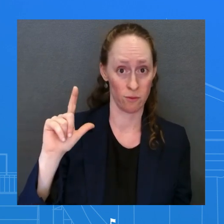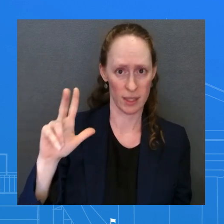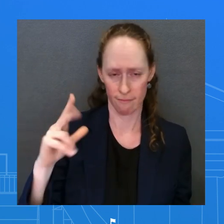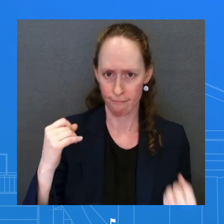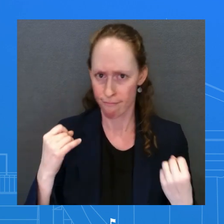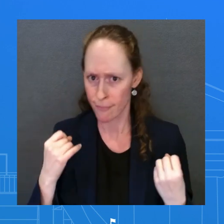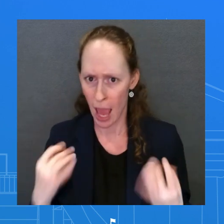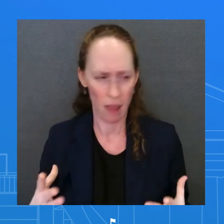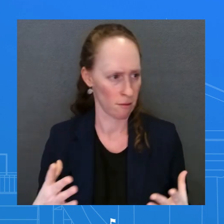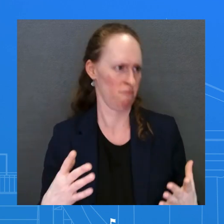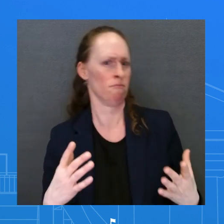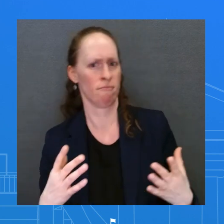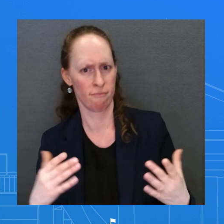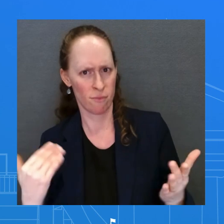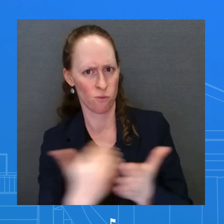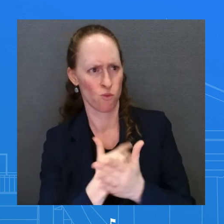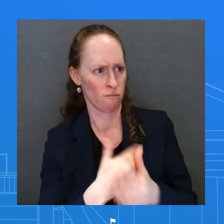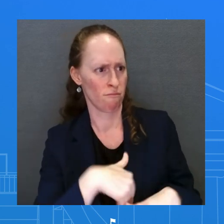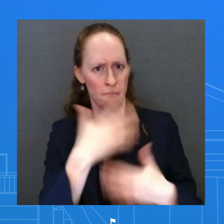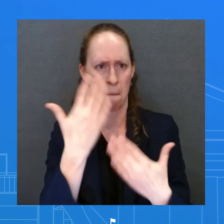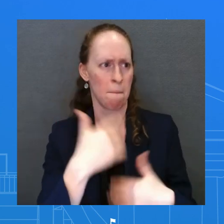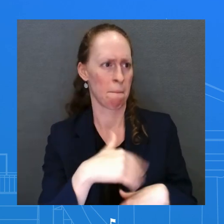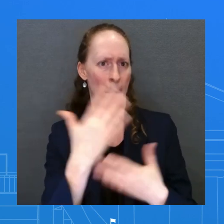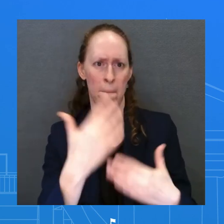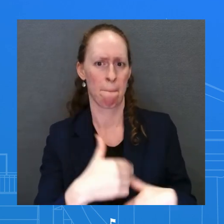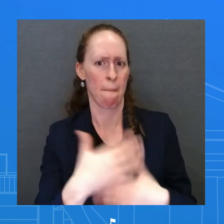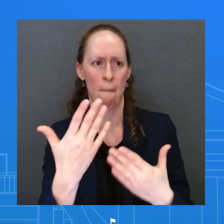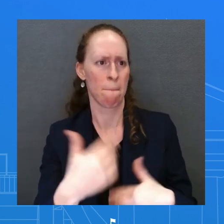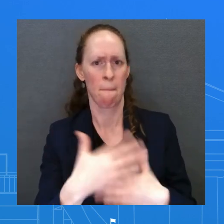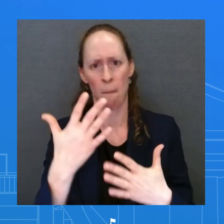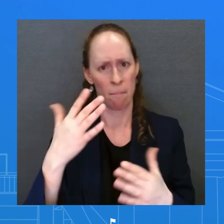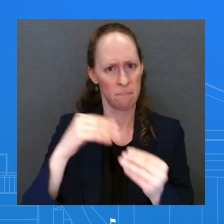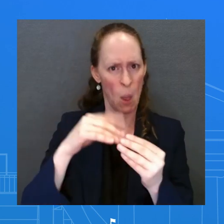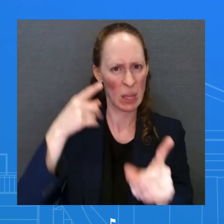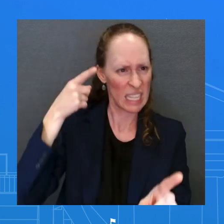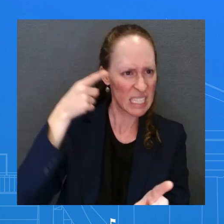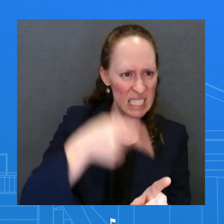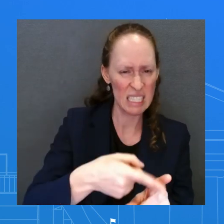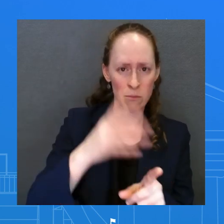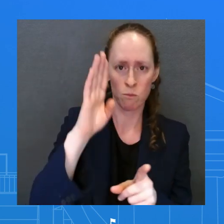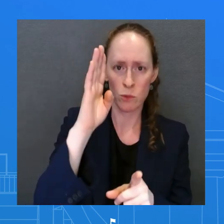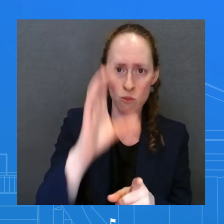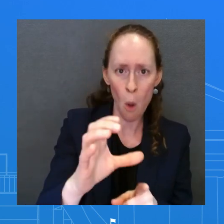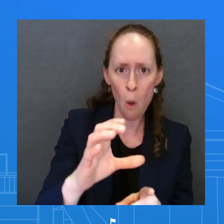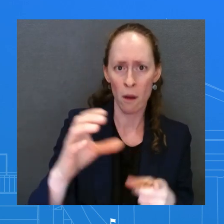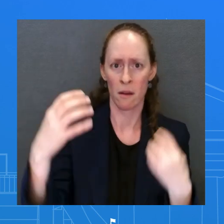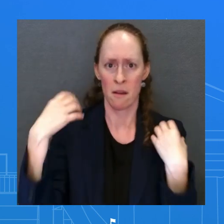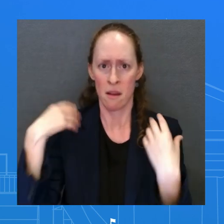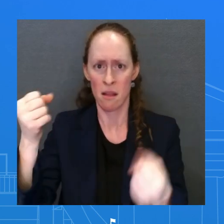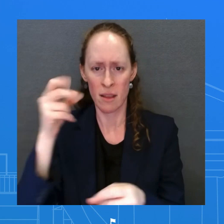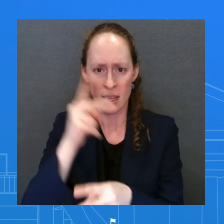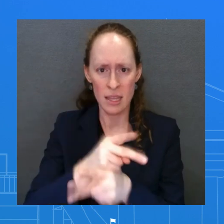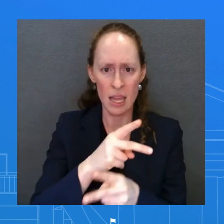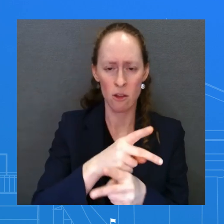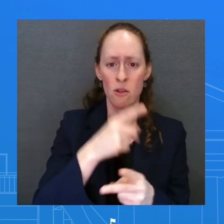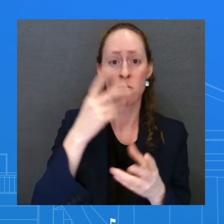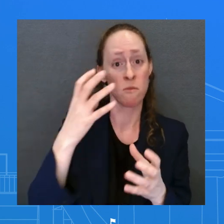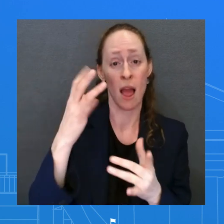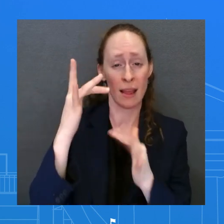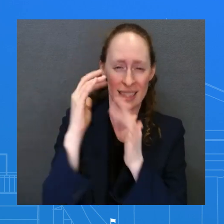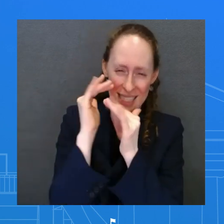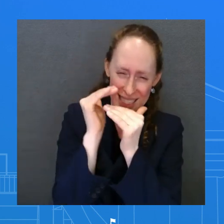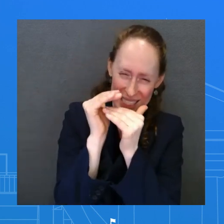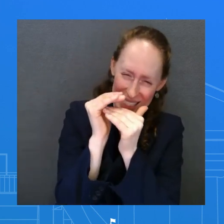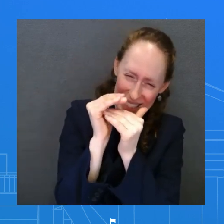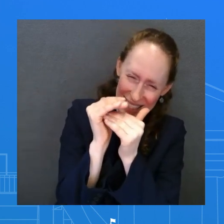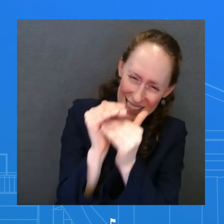either eliminating it or limiting it. And that's a problem. And that's why we've continued to speak to this. We think about the executive